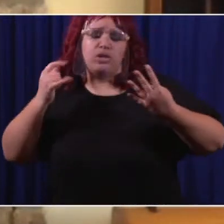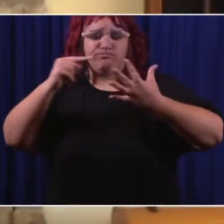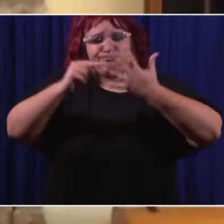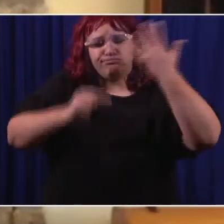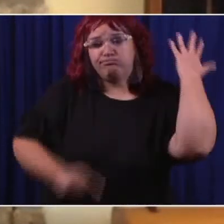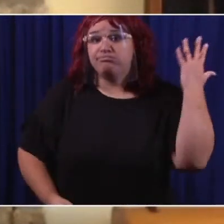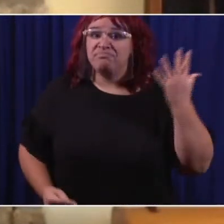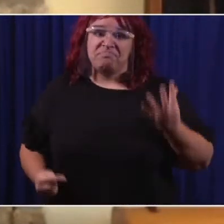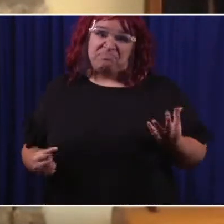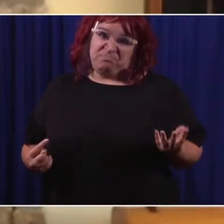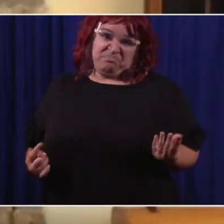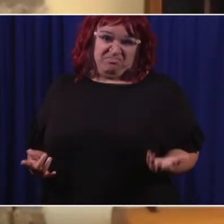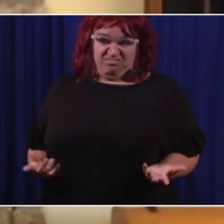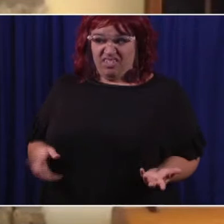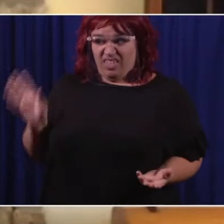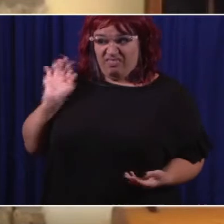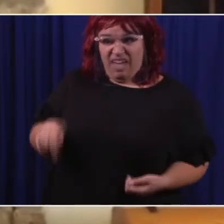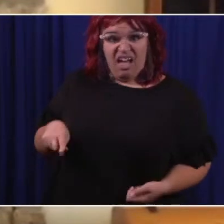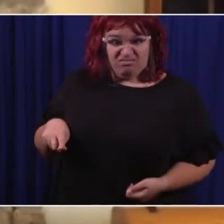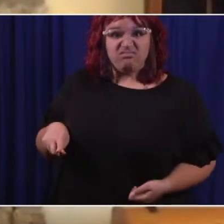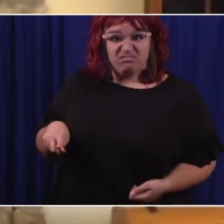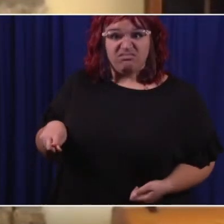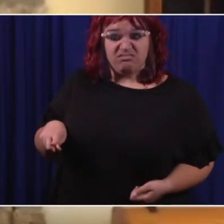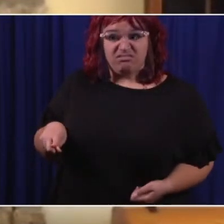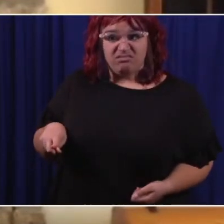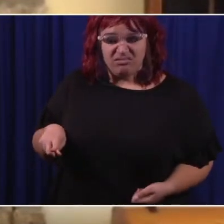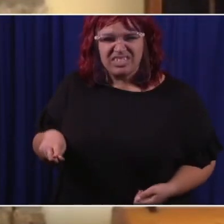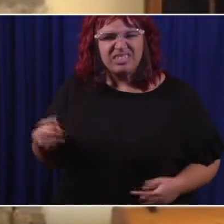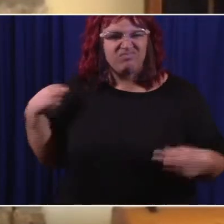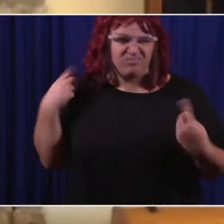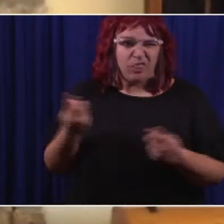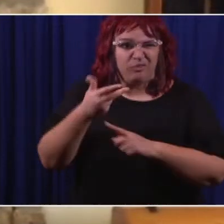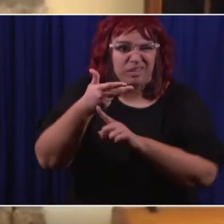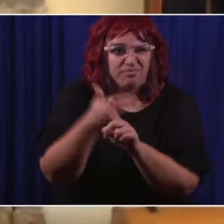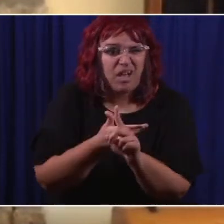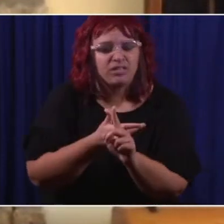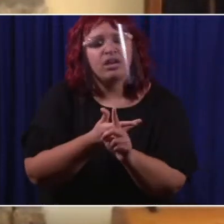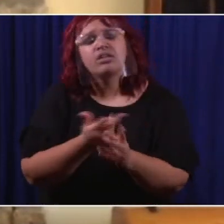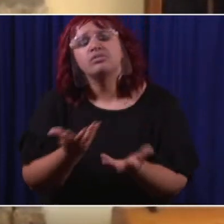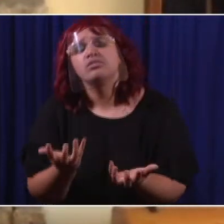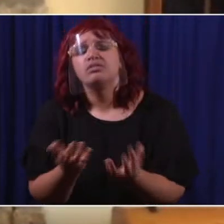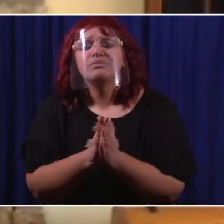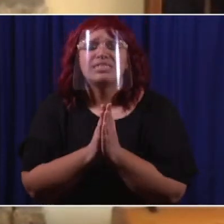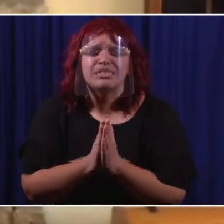possible, but you've been begging Ohioans to wear masks for 3 months, and it seems that we,